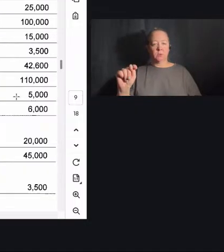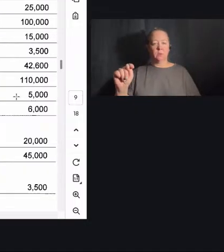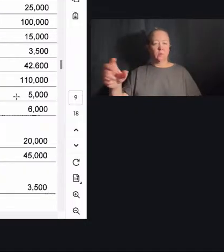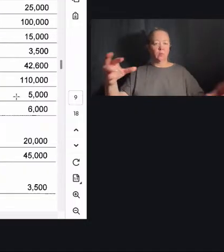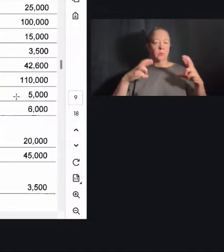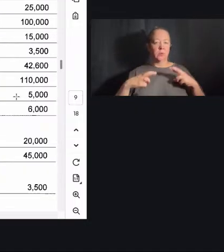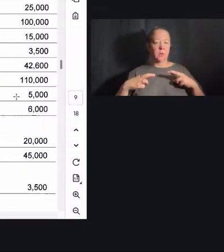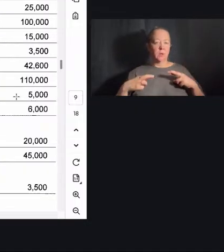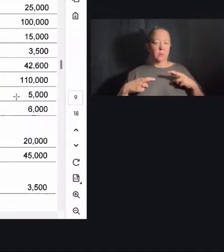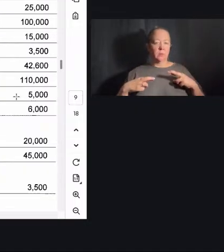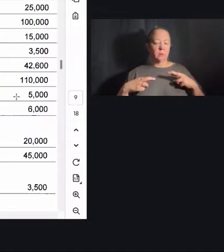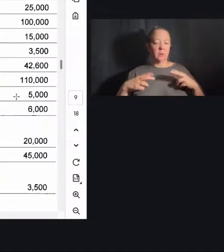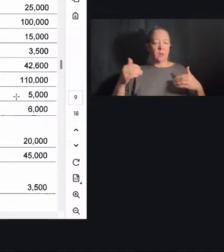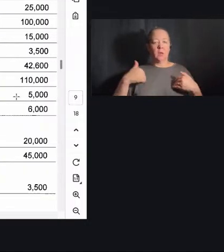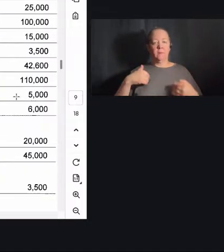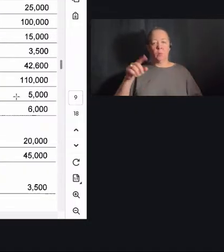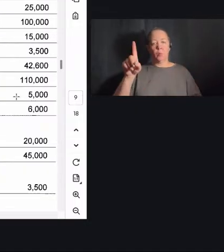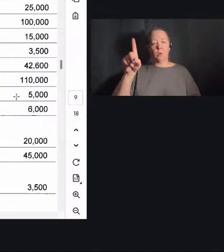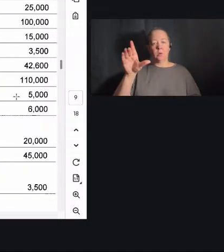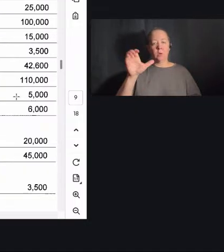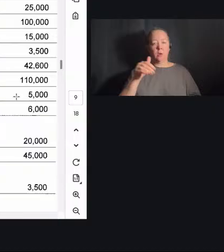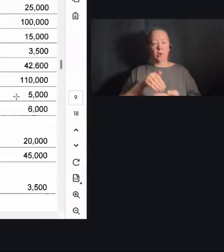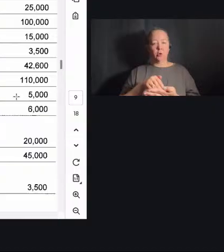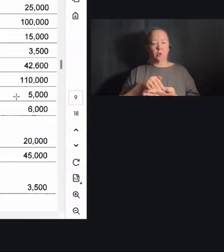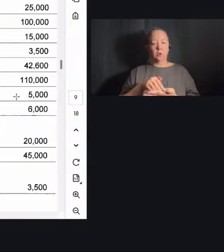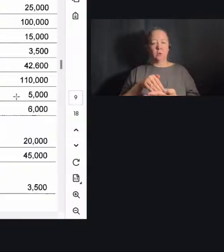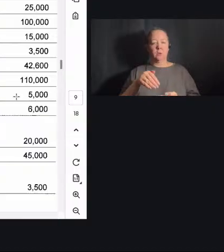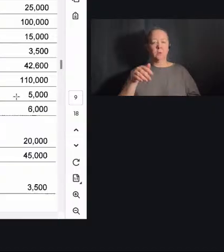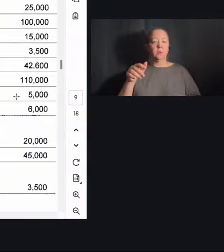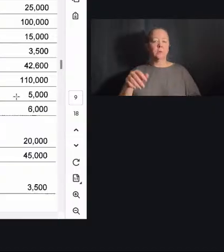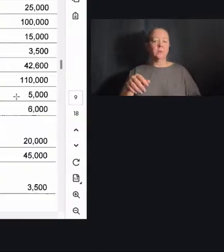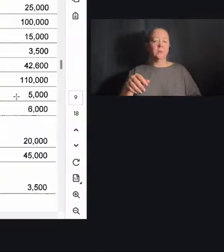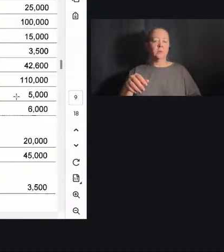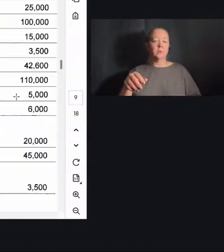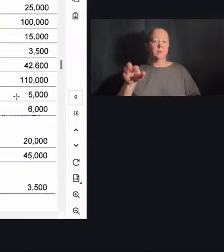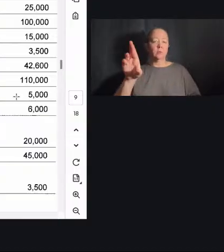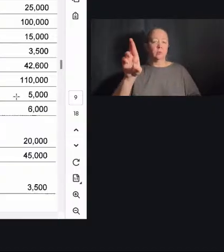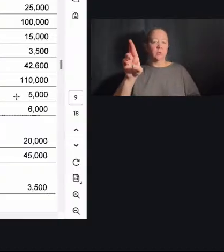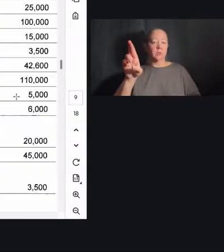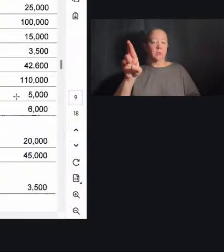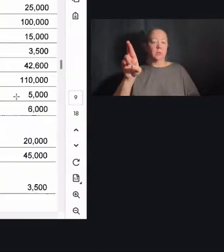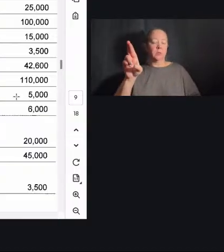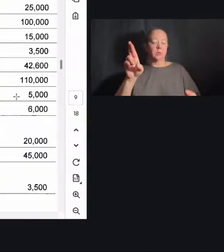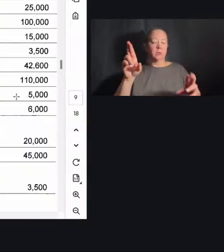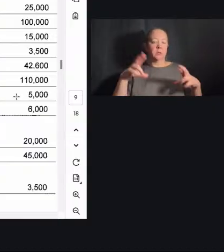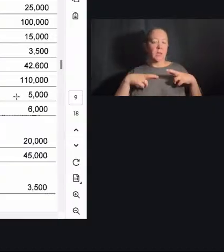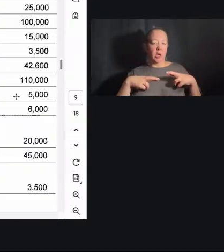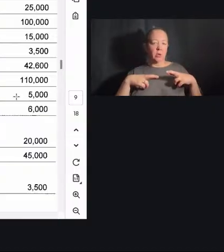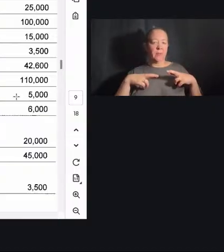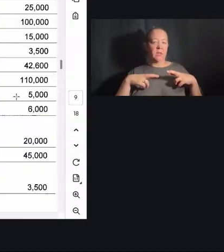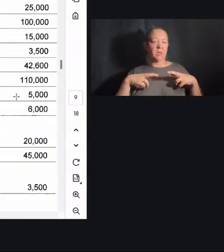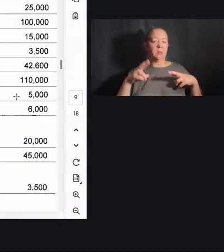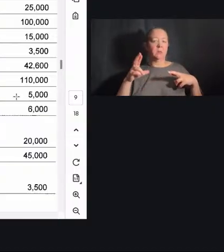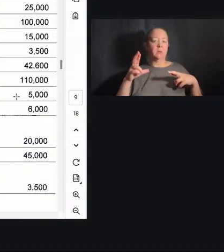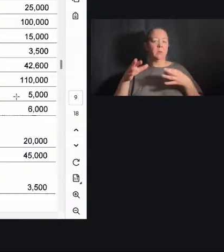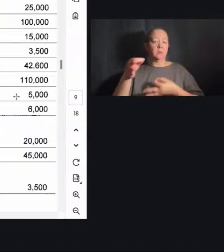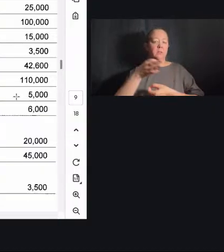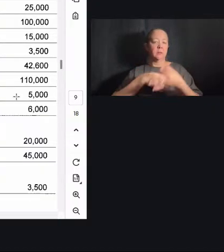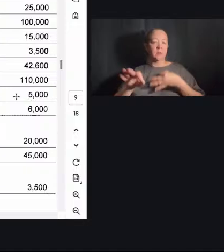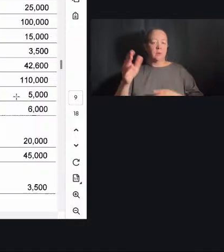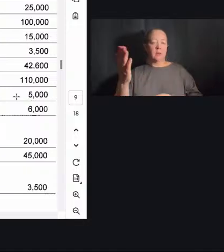Retirement, we have 100,000 there. The retirement supplement, we have 15,000.